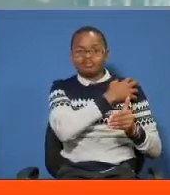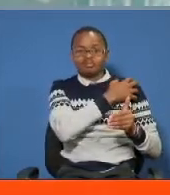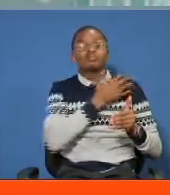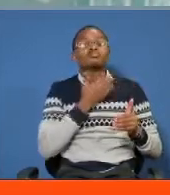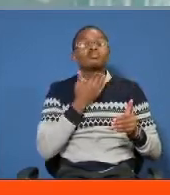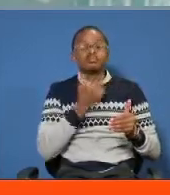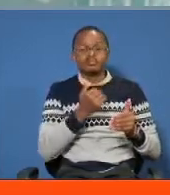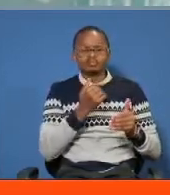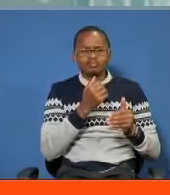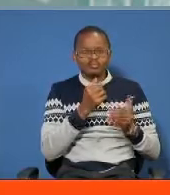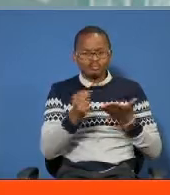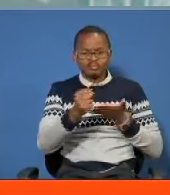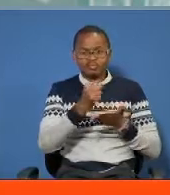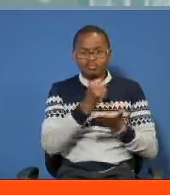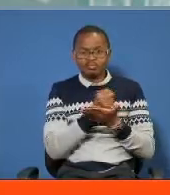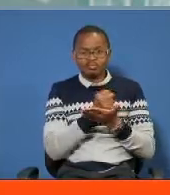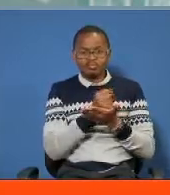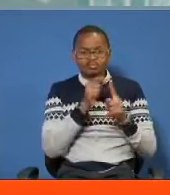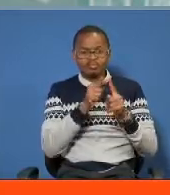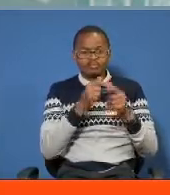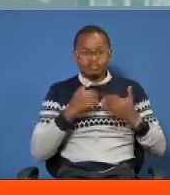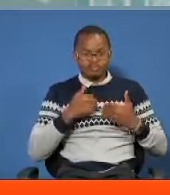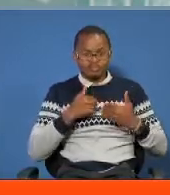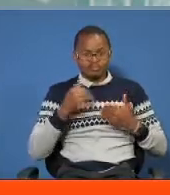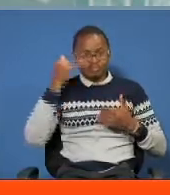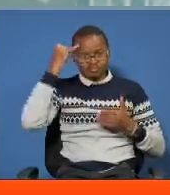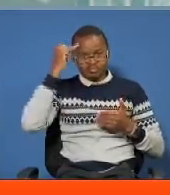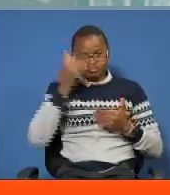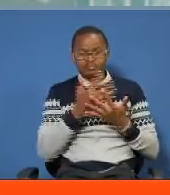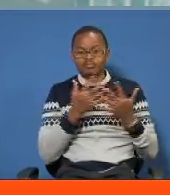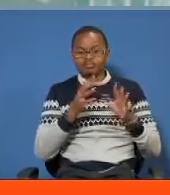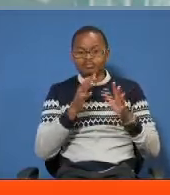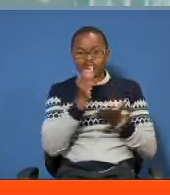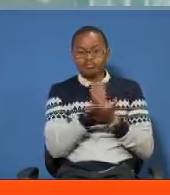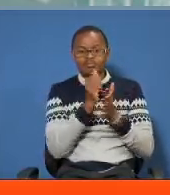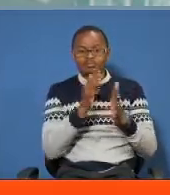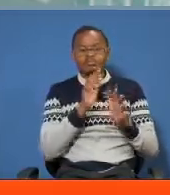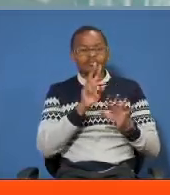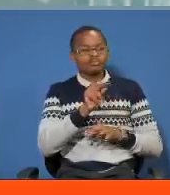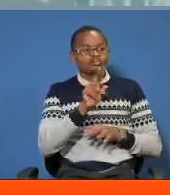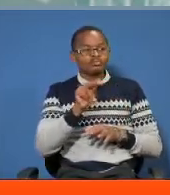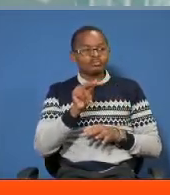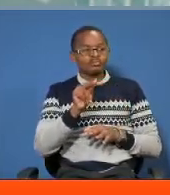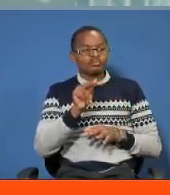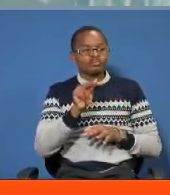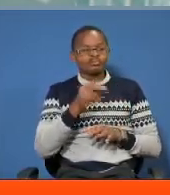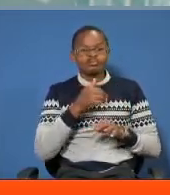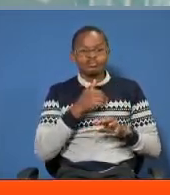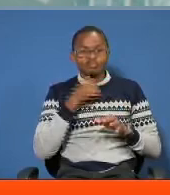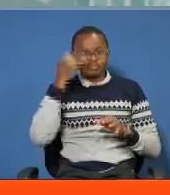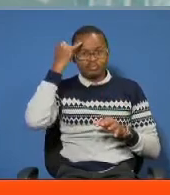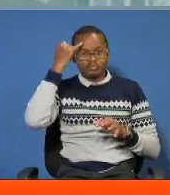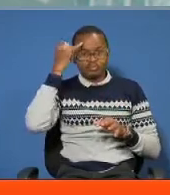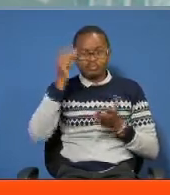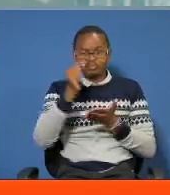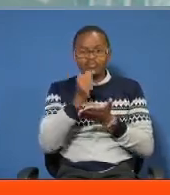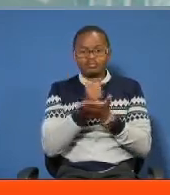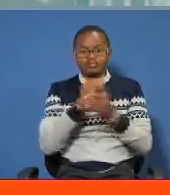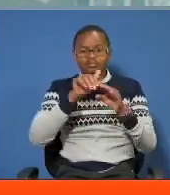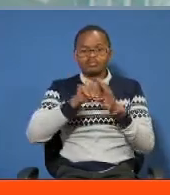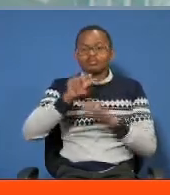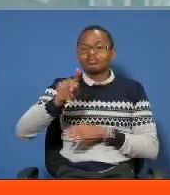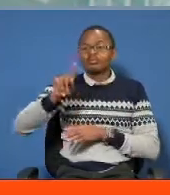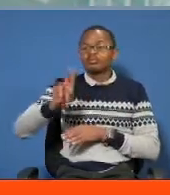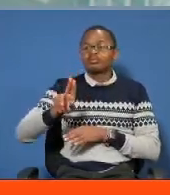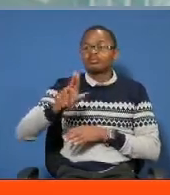that we can use. I don't have to employ in order to have an intellectual property officer. No, I can ride on an intellectual property officer